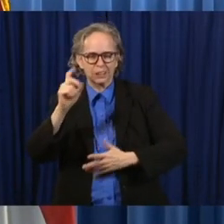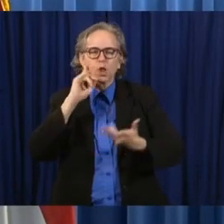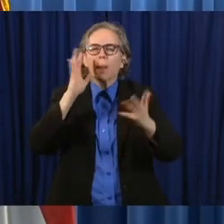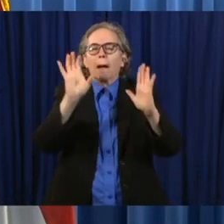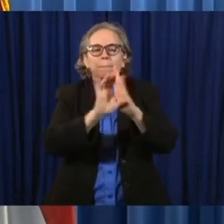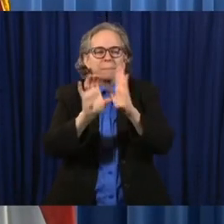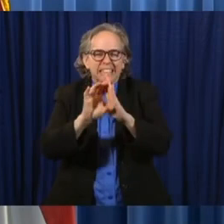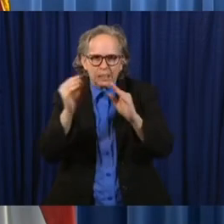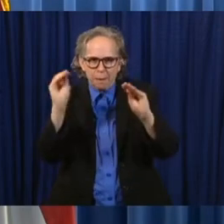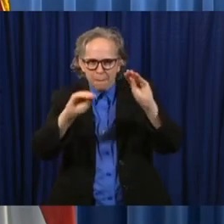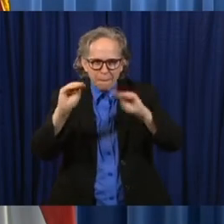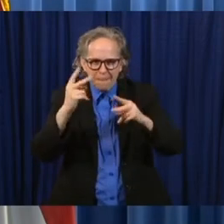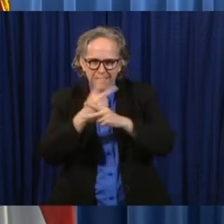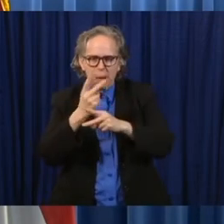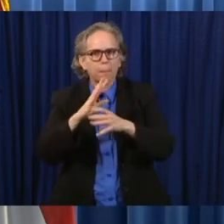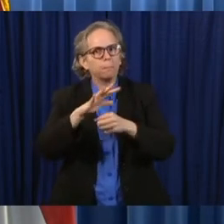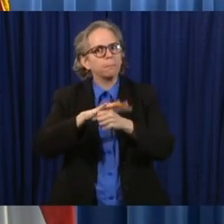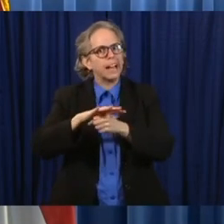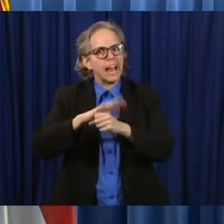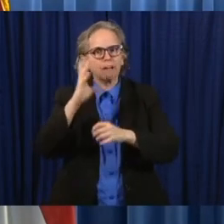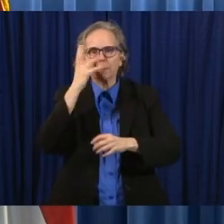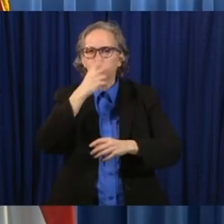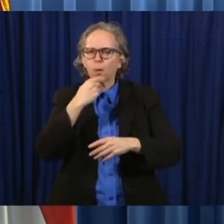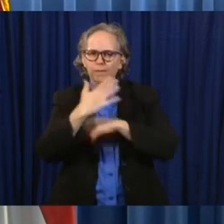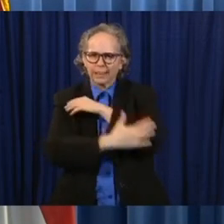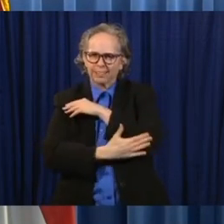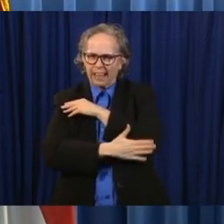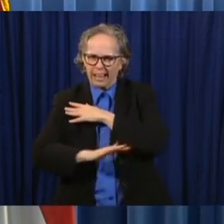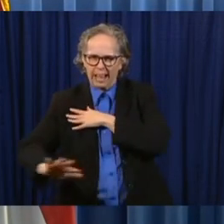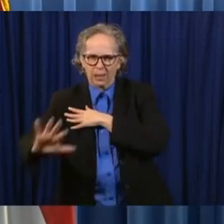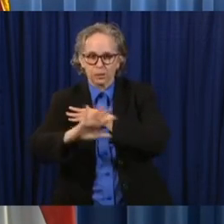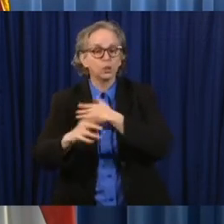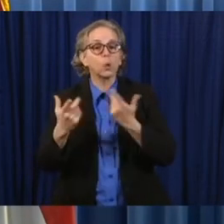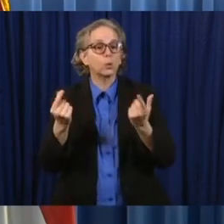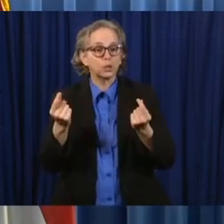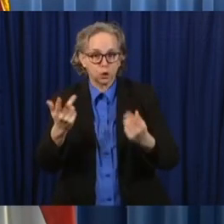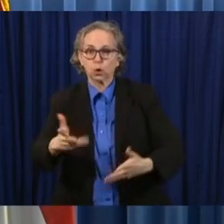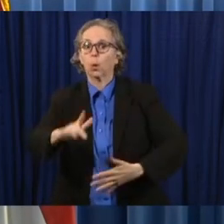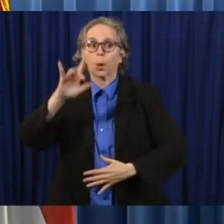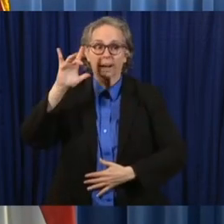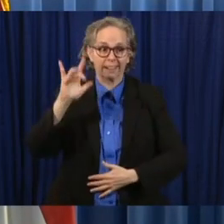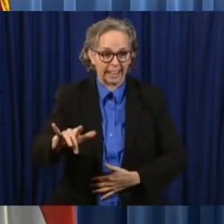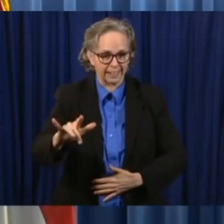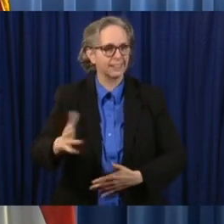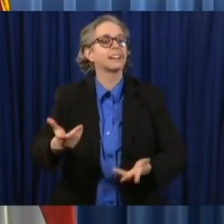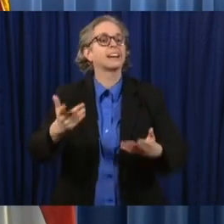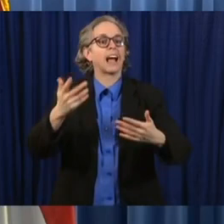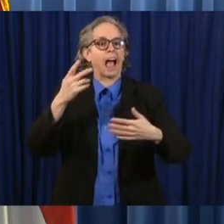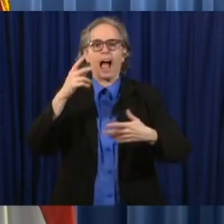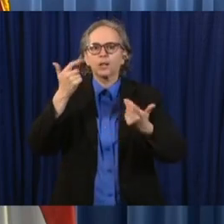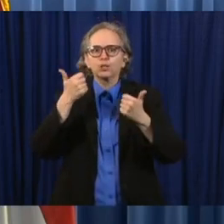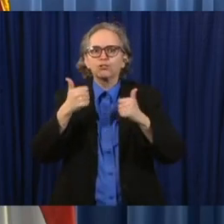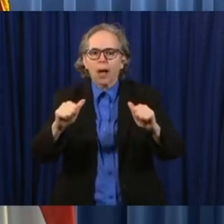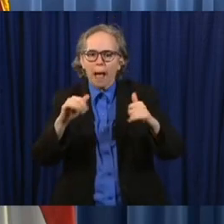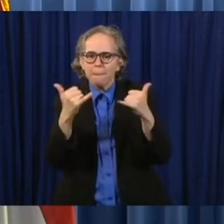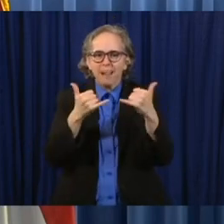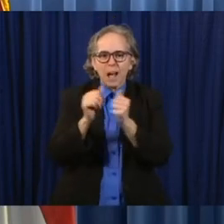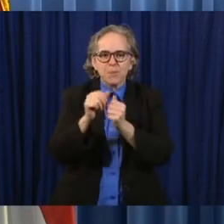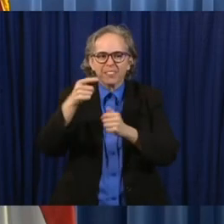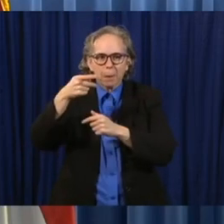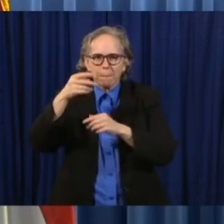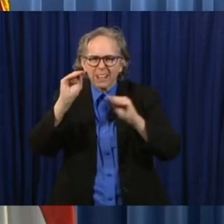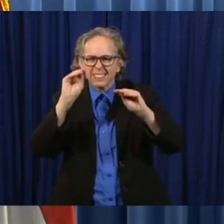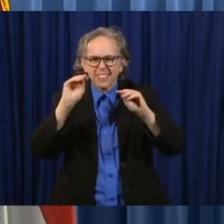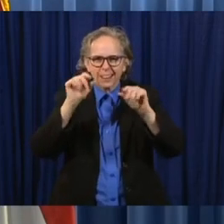from across the county. All you do is click on the image to start your virtual puzzle. You can adjust the number of pieces in